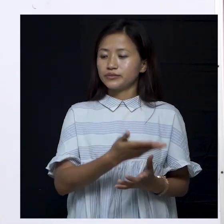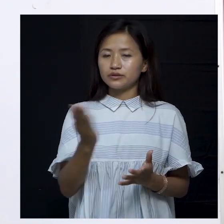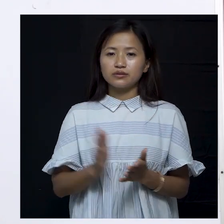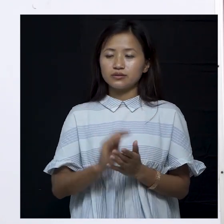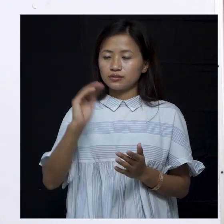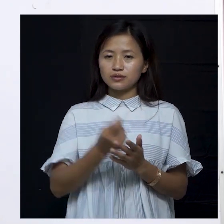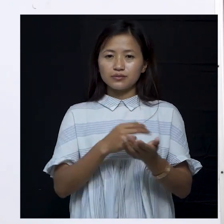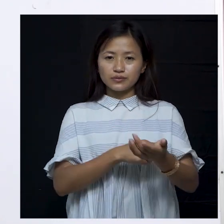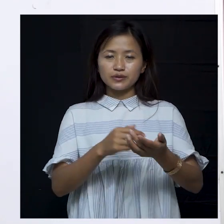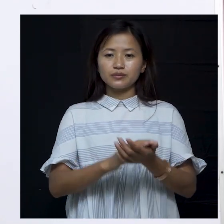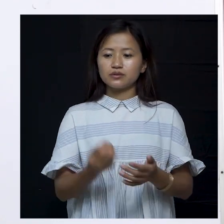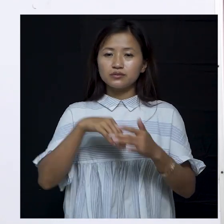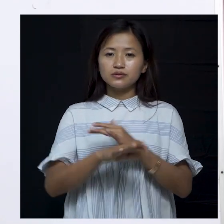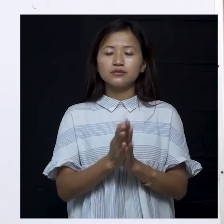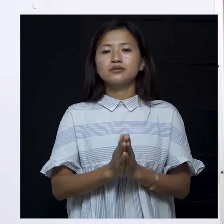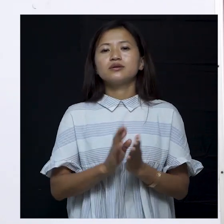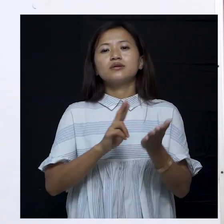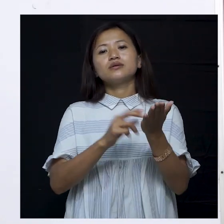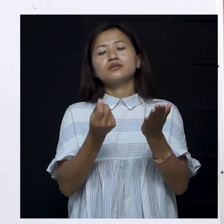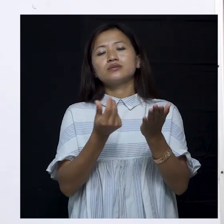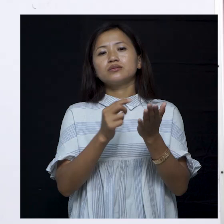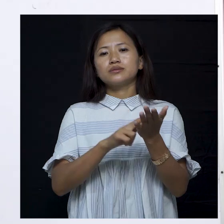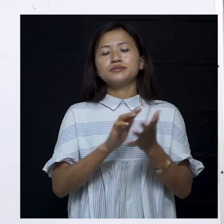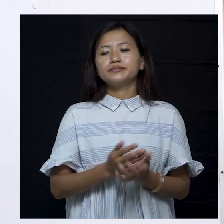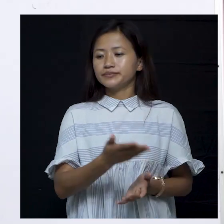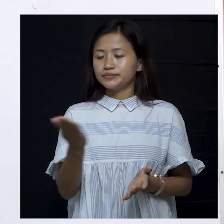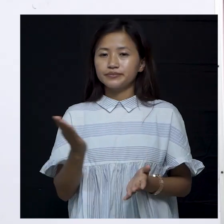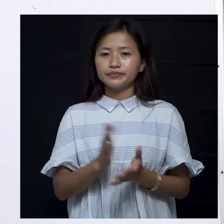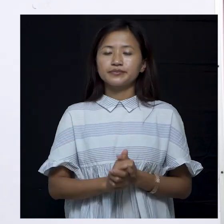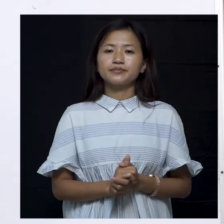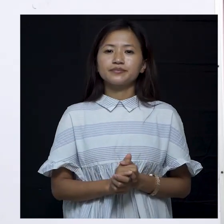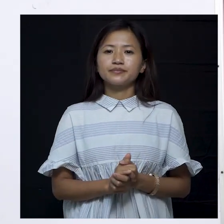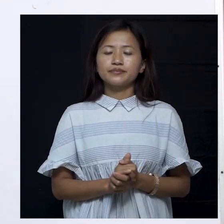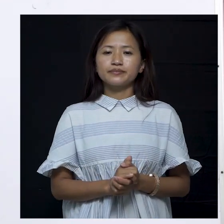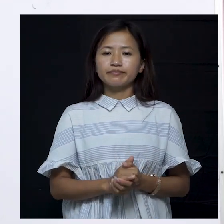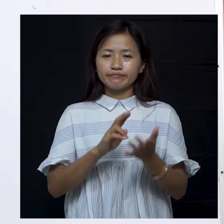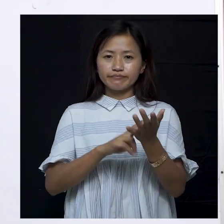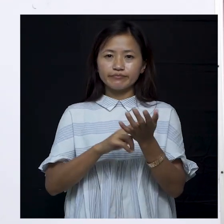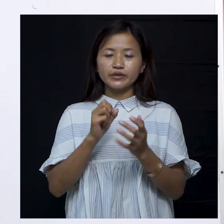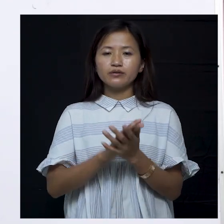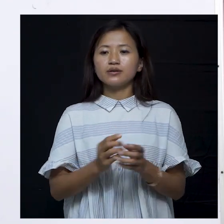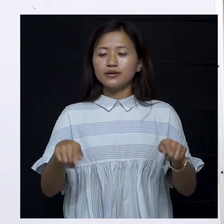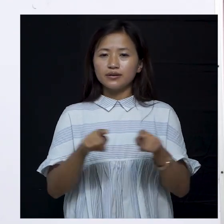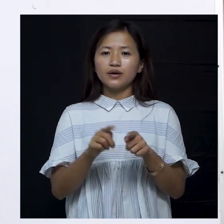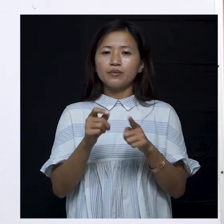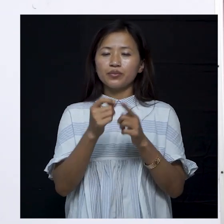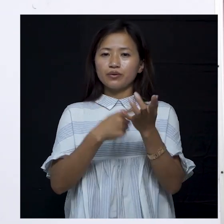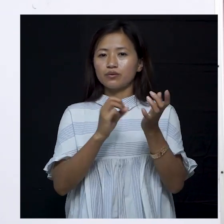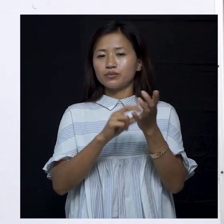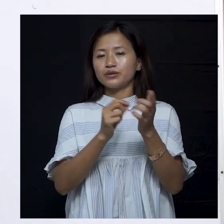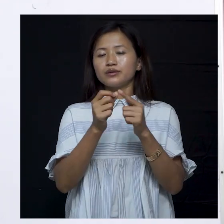some names which comes under noun, right? Example, if I say Delhi, we know that's a noun and a proper noun, right? But